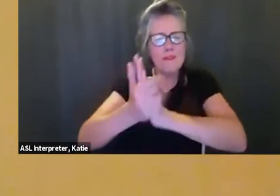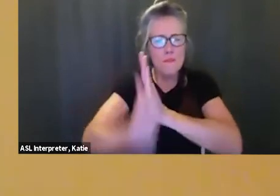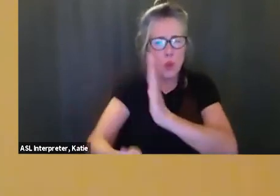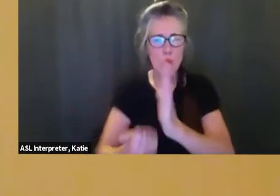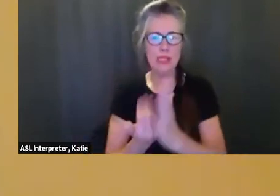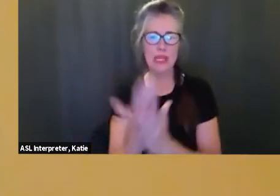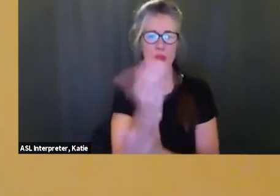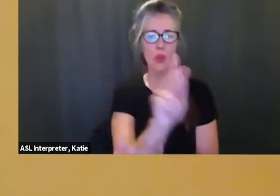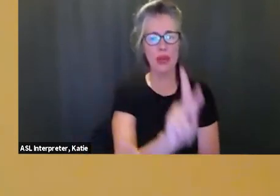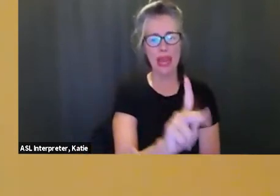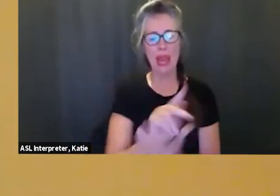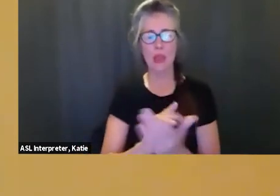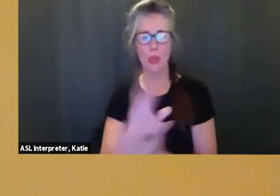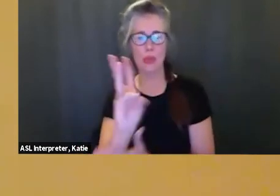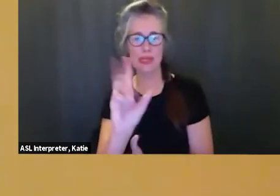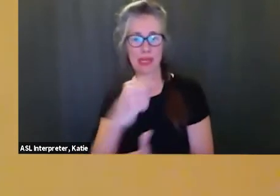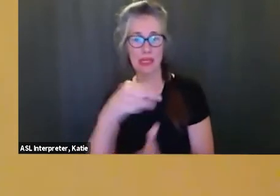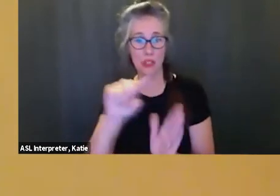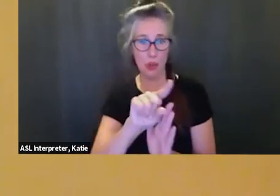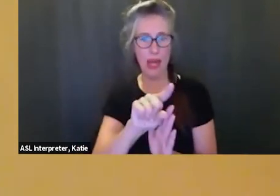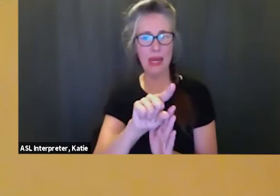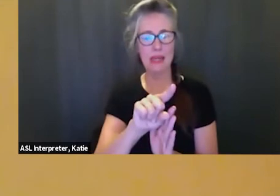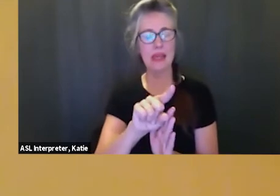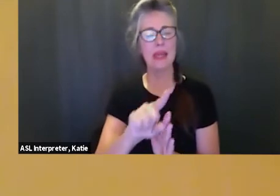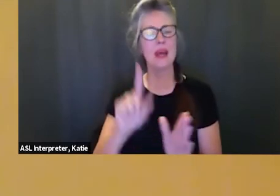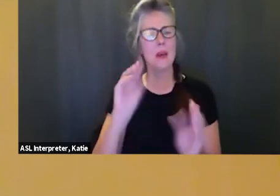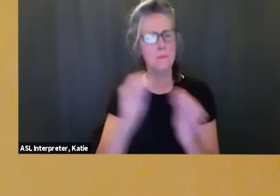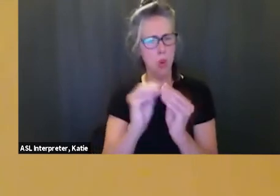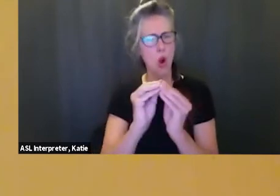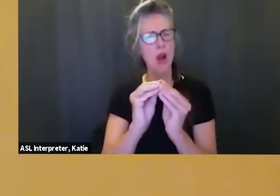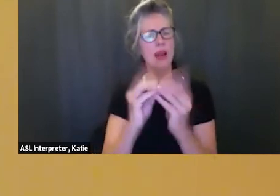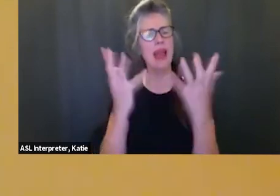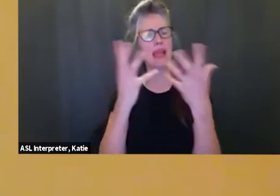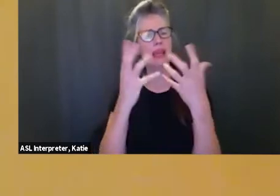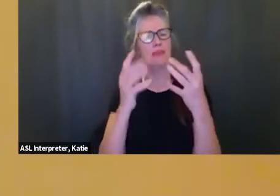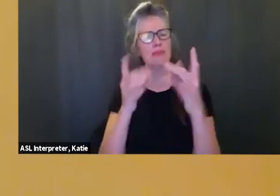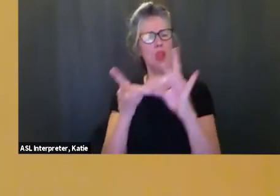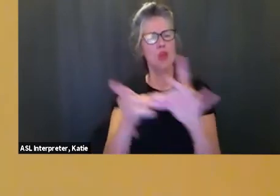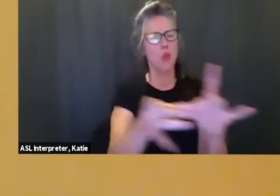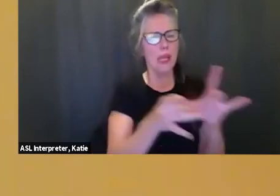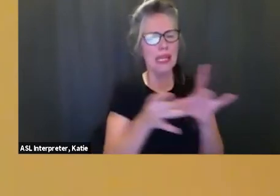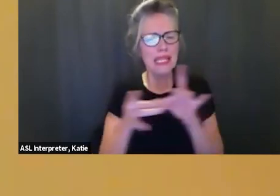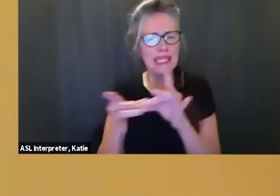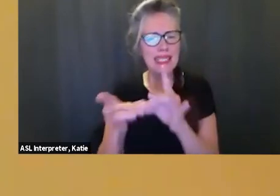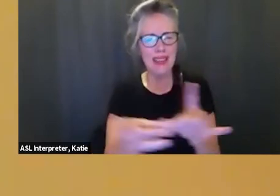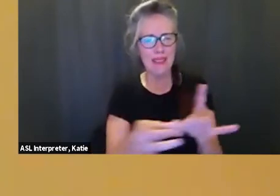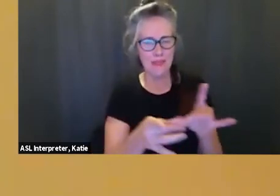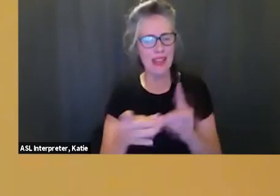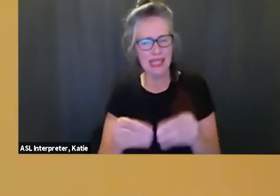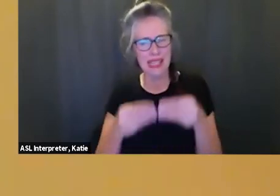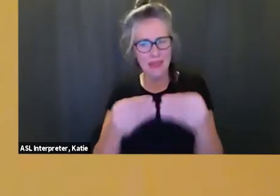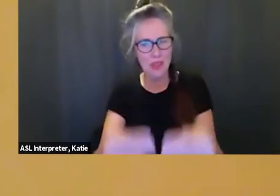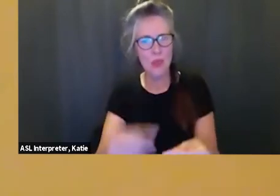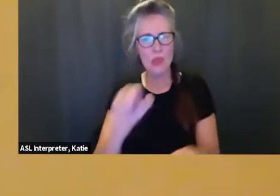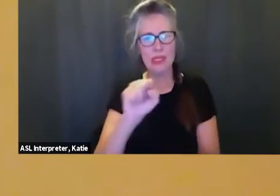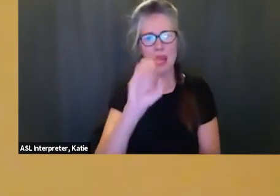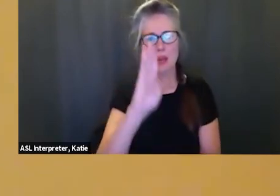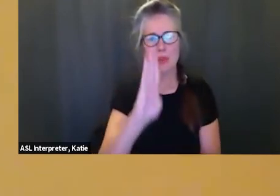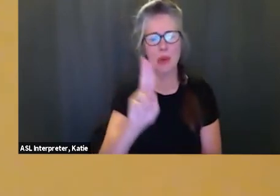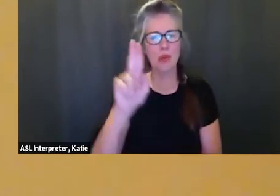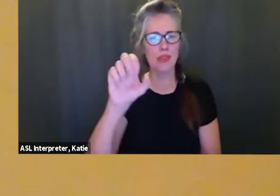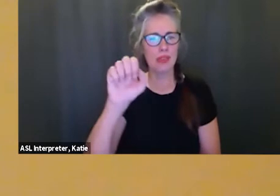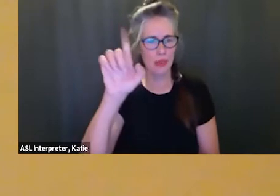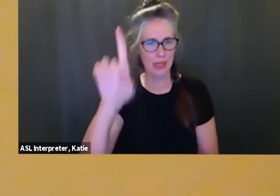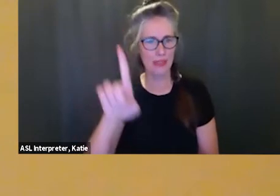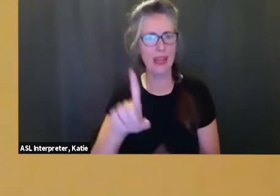6th grade. Again, bringing that cohesive program to Santa Barbara Unified. And so that's